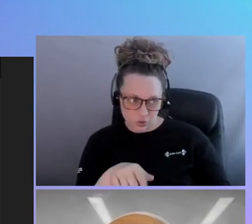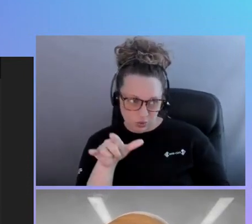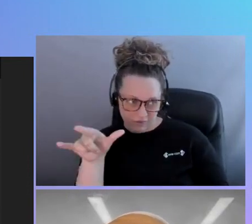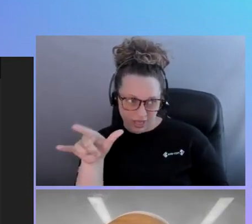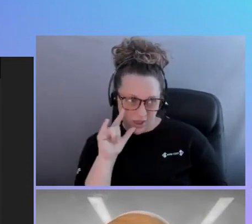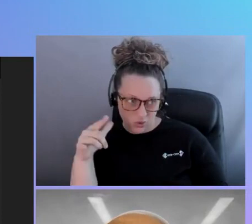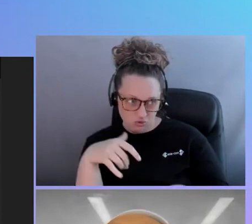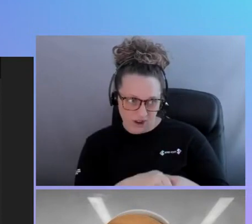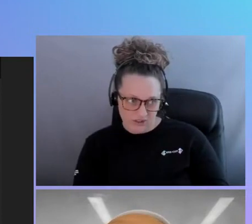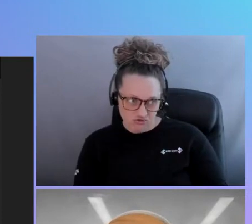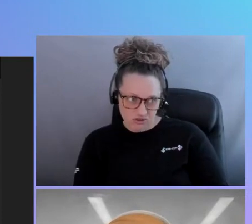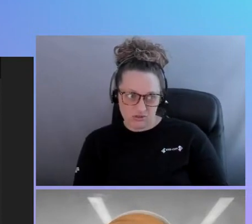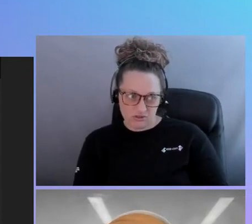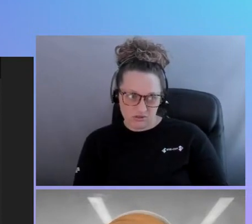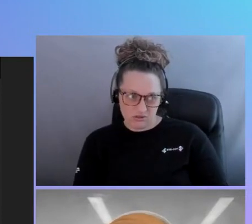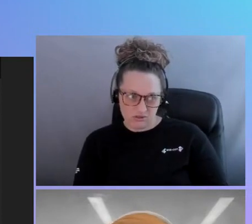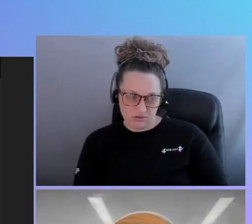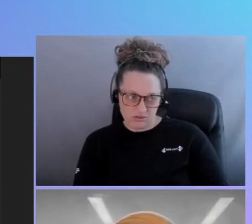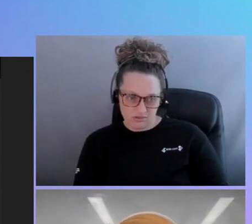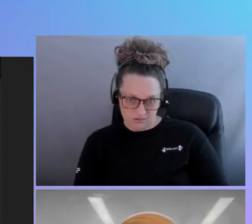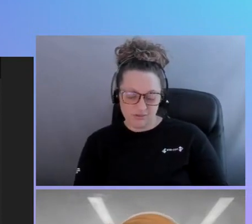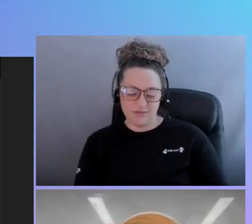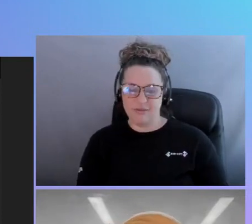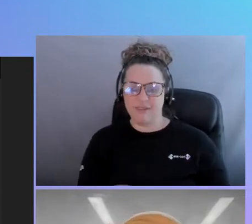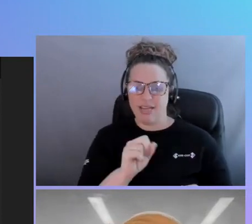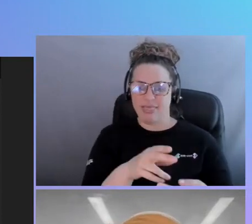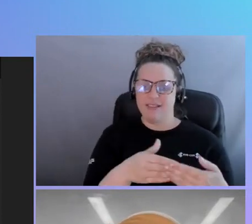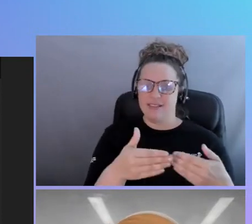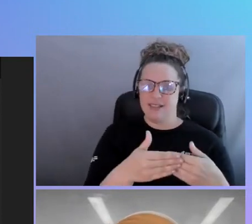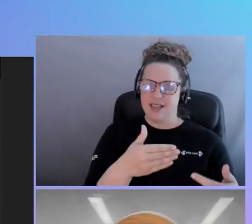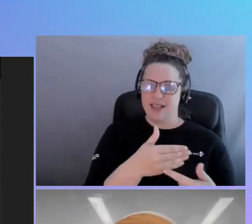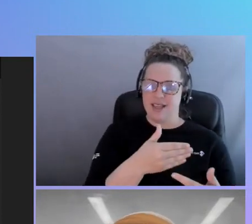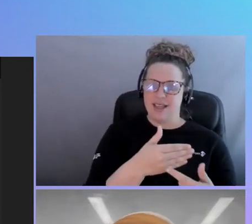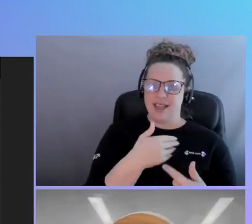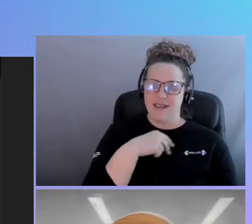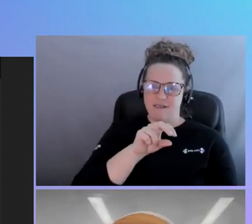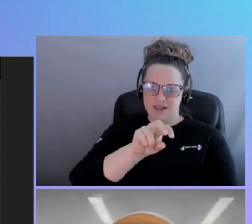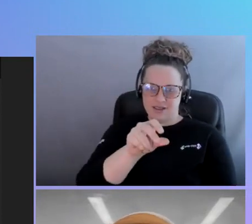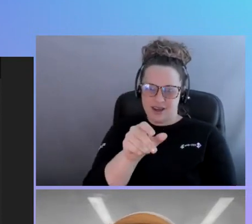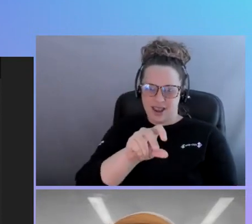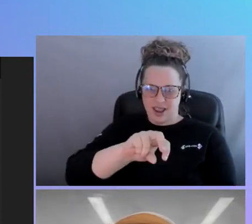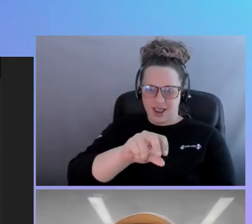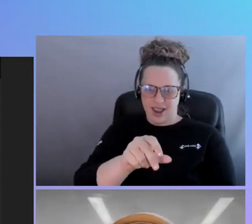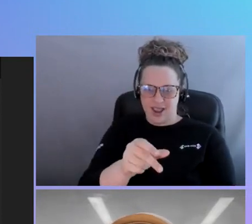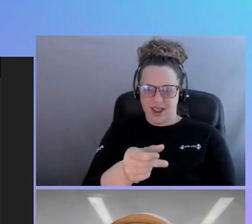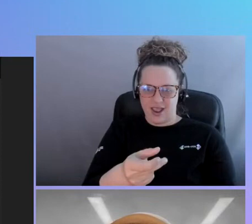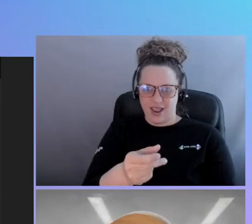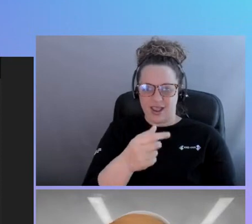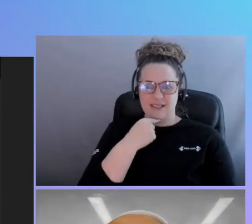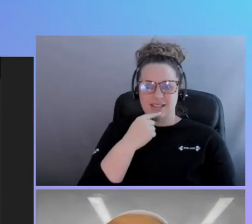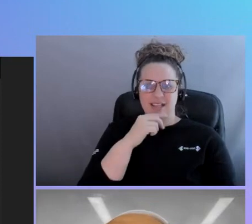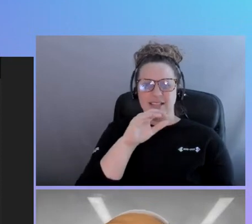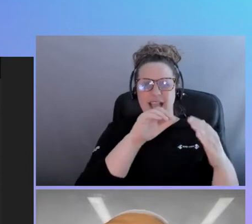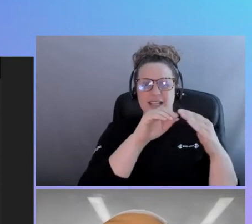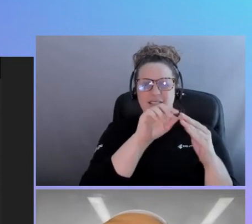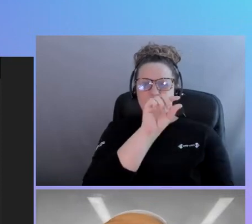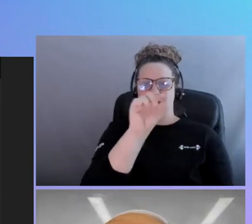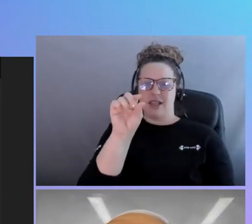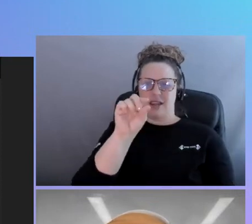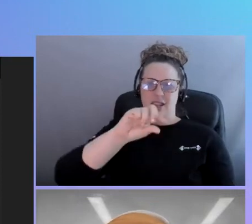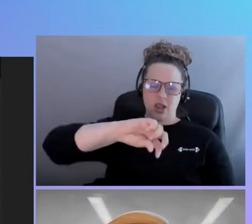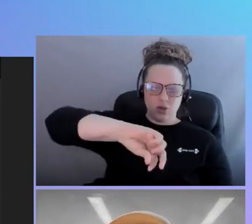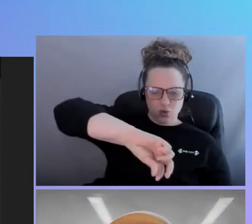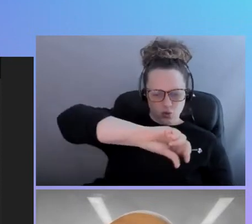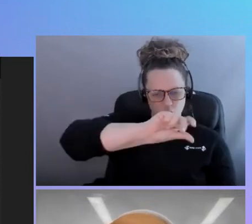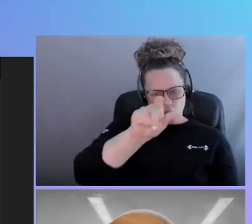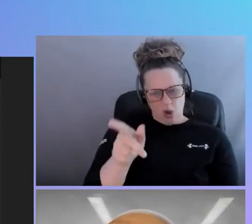to crash? And in the slide, I'm showing a dial that is turning accessibility all the way up